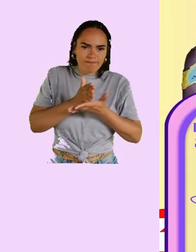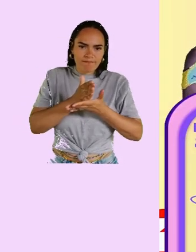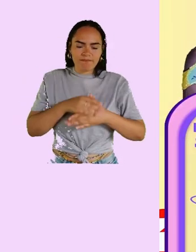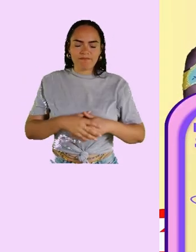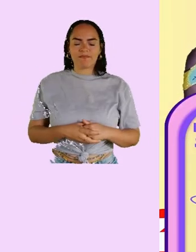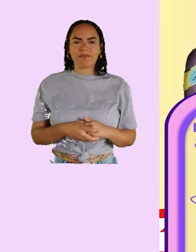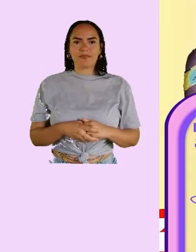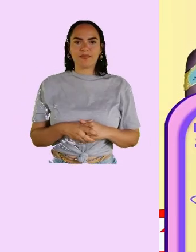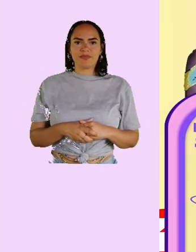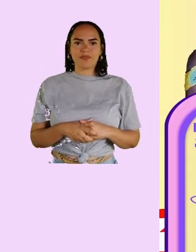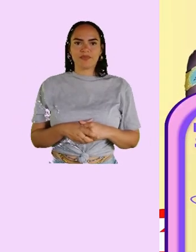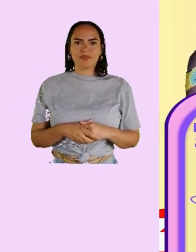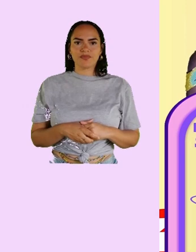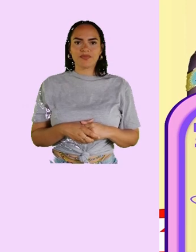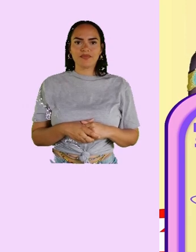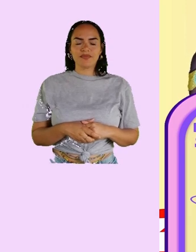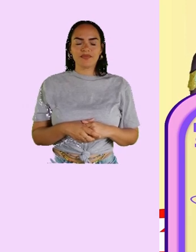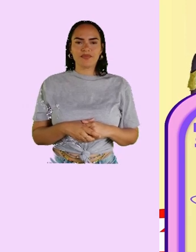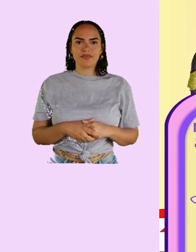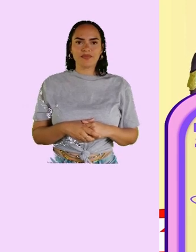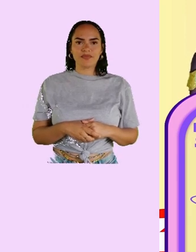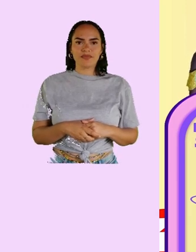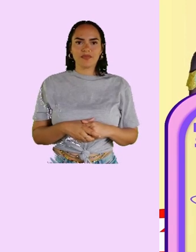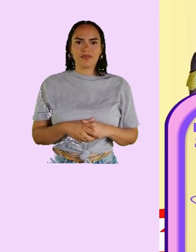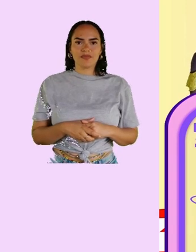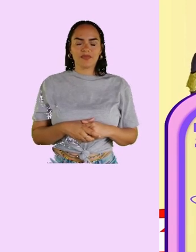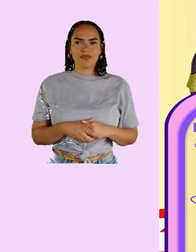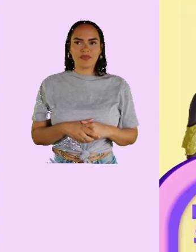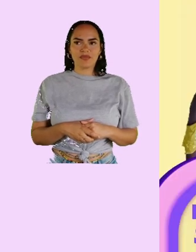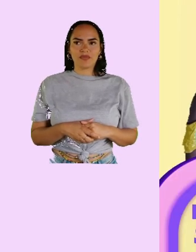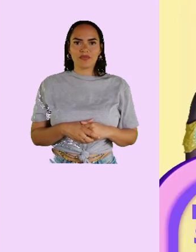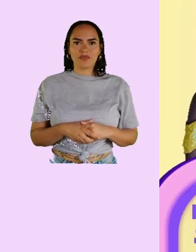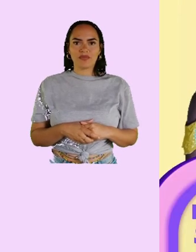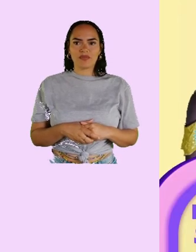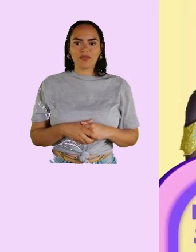Well, you came to the right place. And what would you do with the cash prize?